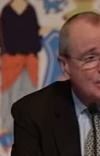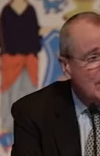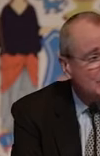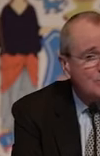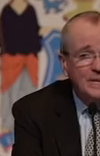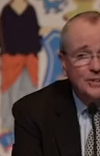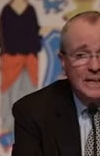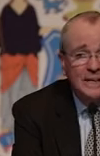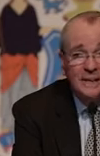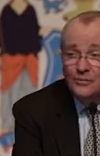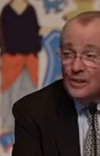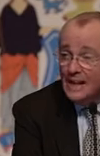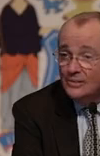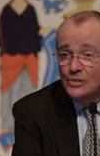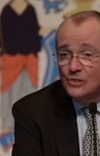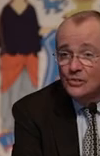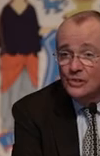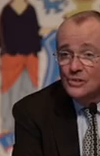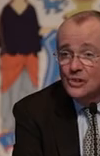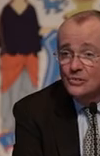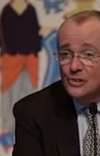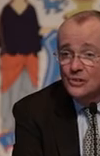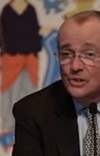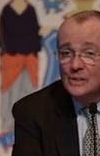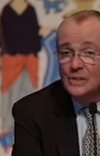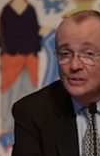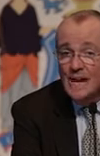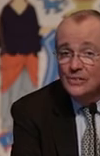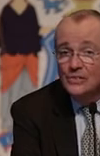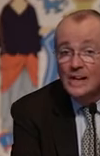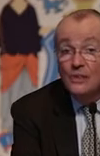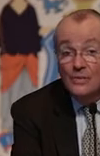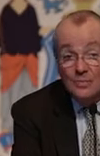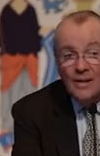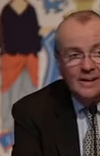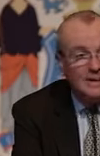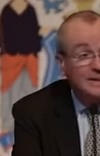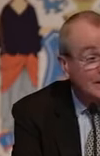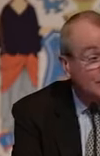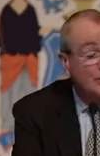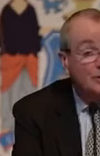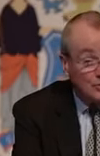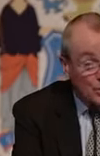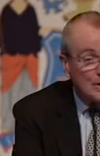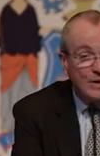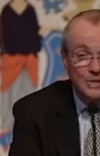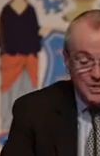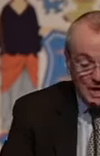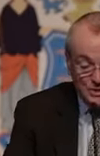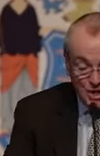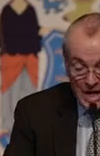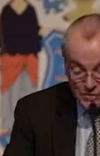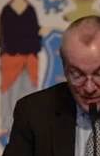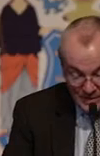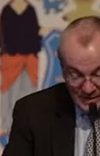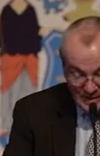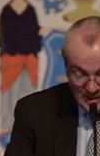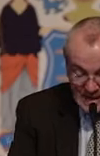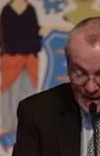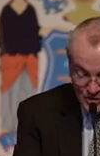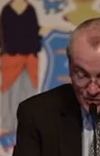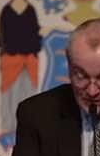think, the best beach in, forget New Jersey or on the Jersey Shore, in the United States of America. It's an extraordinary,